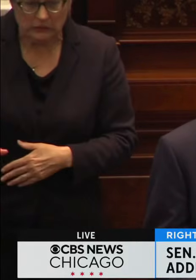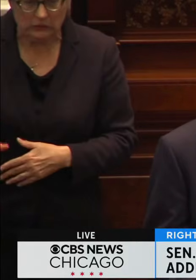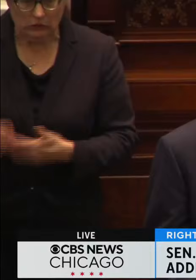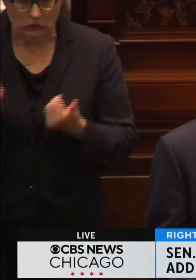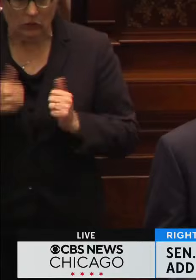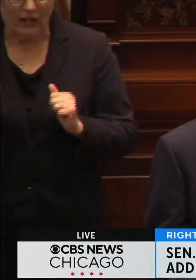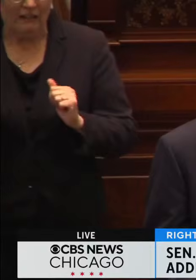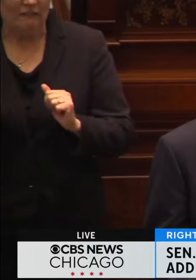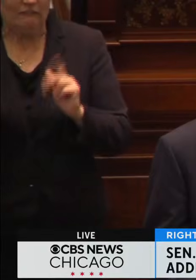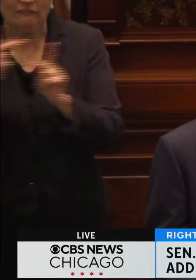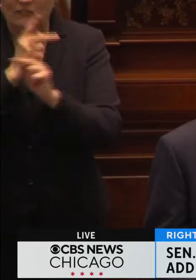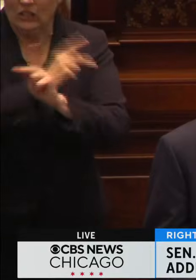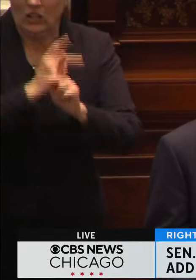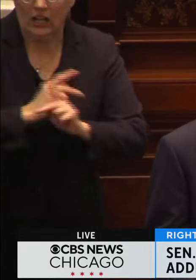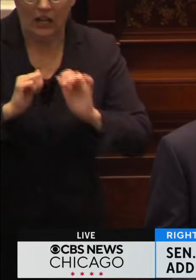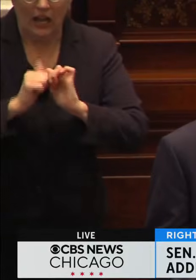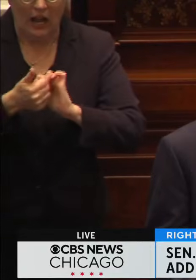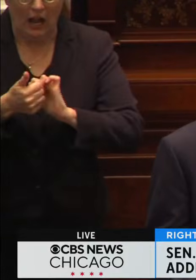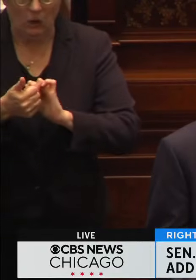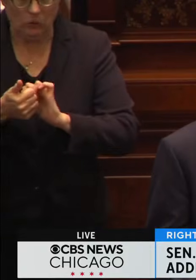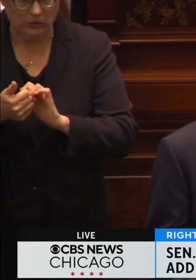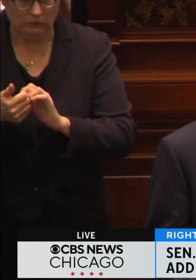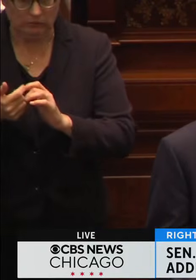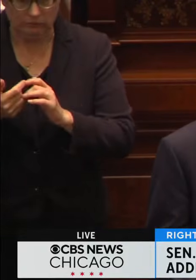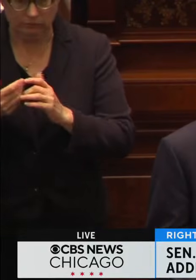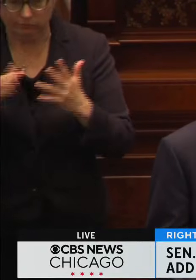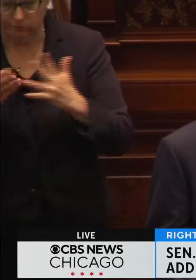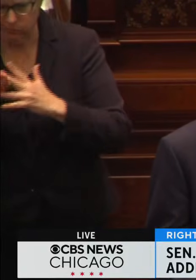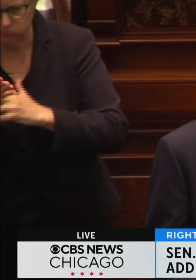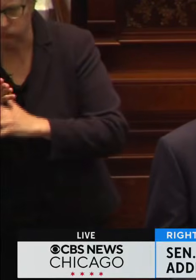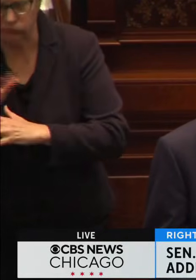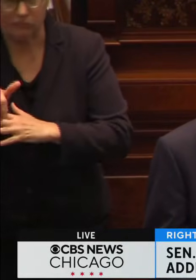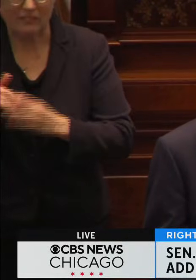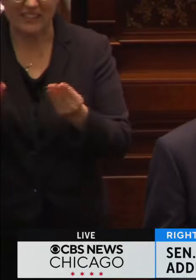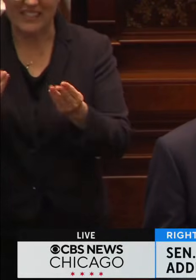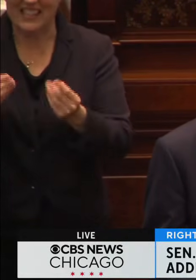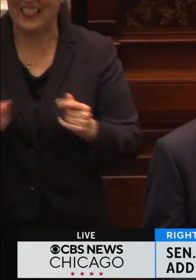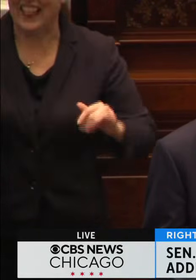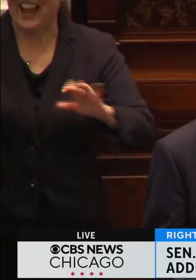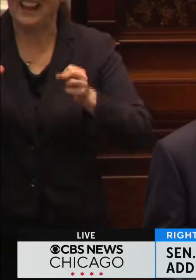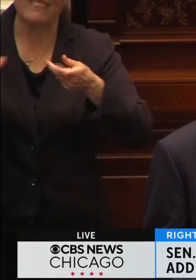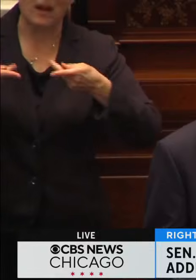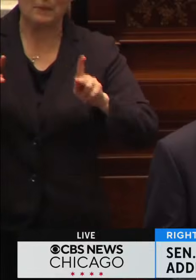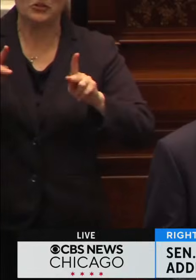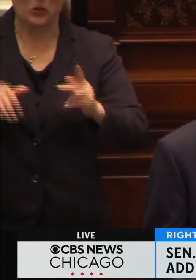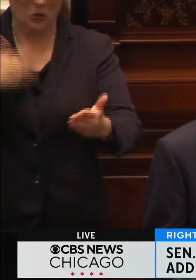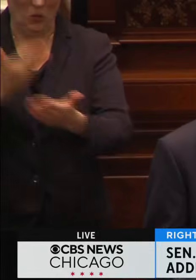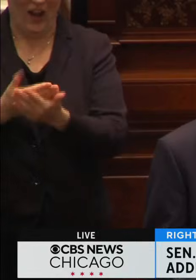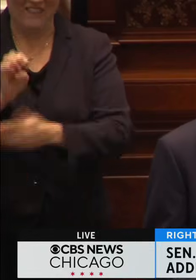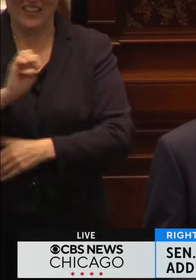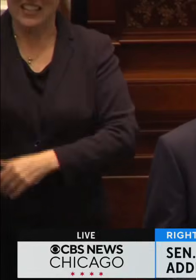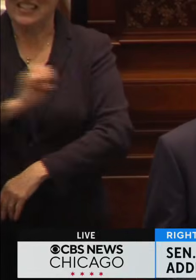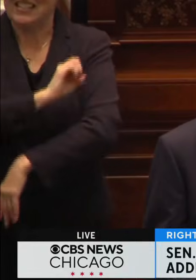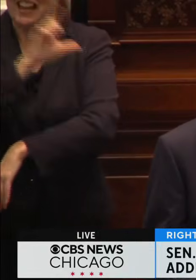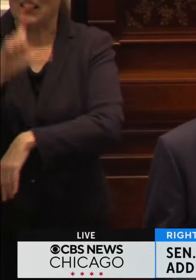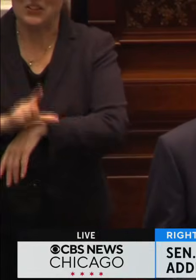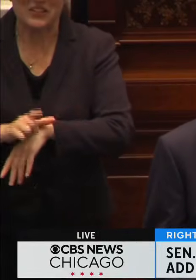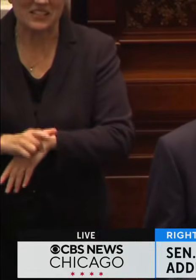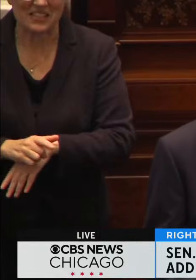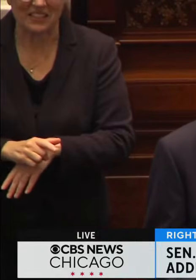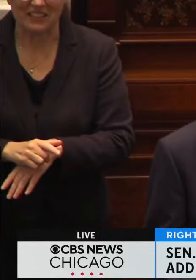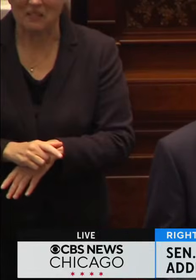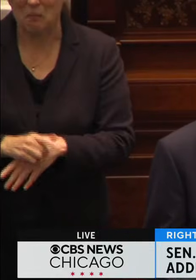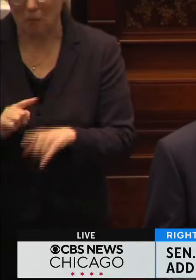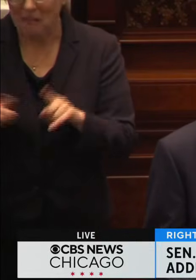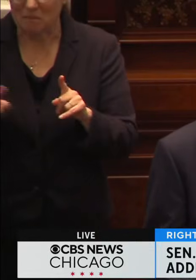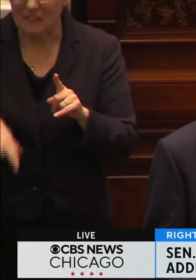their way to the land of opportunity, the city of East St. Louis, Illinois. Somehow or another, she found that